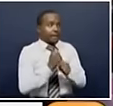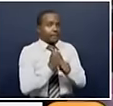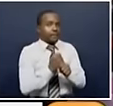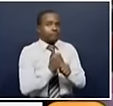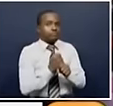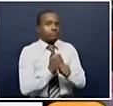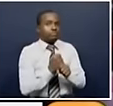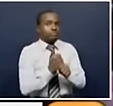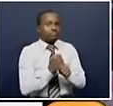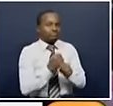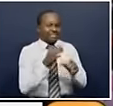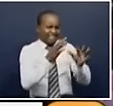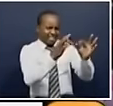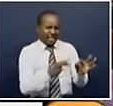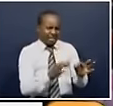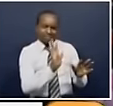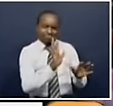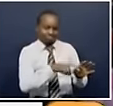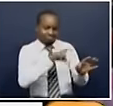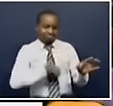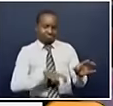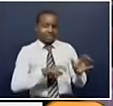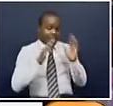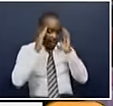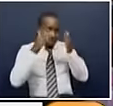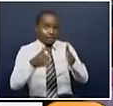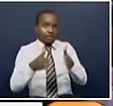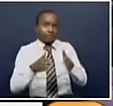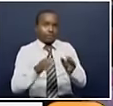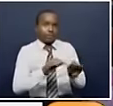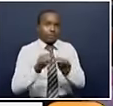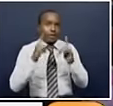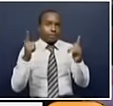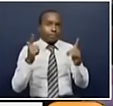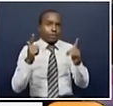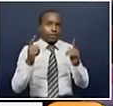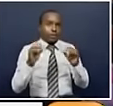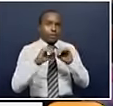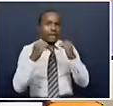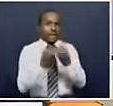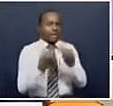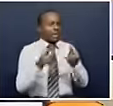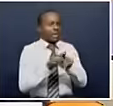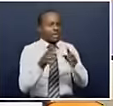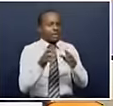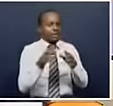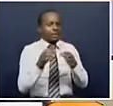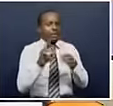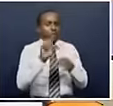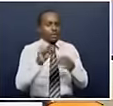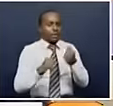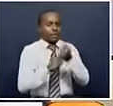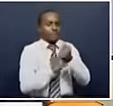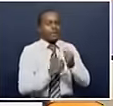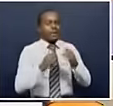I decided to quit accounting. And I moved internally within a big organization like USAID has so many departments. I went into